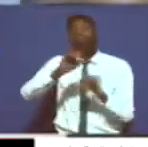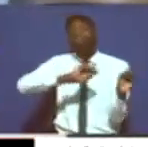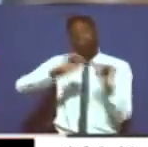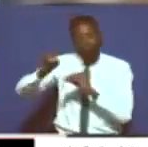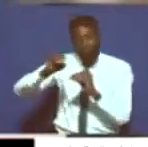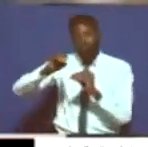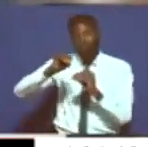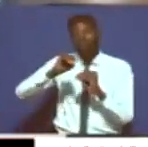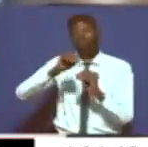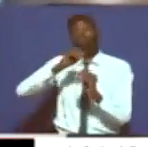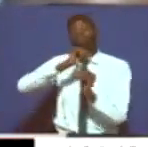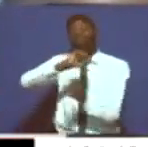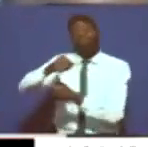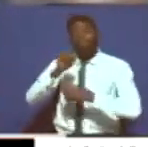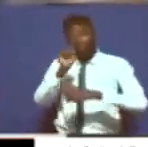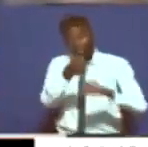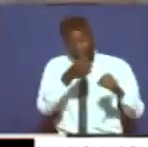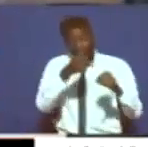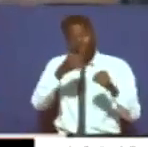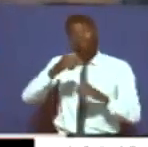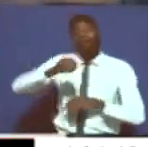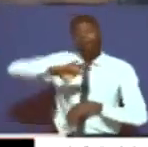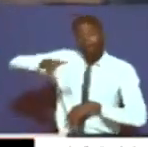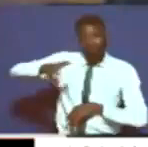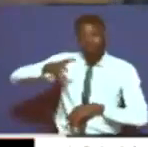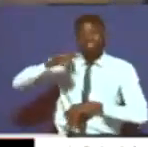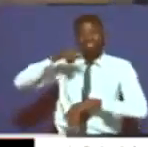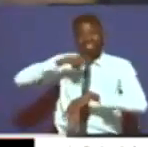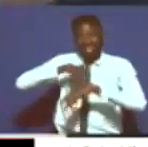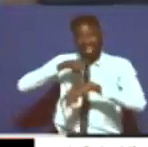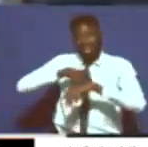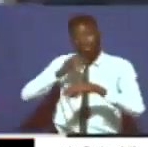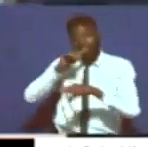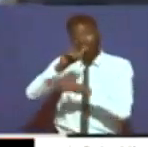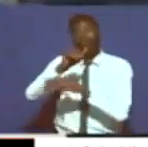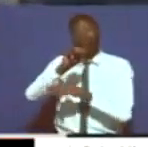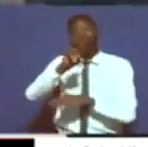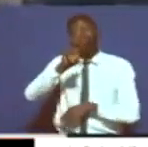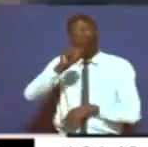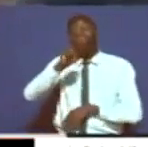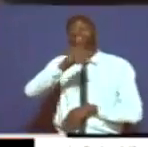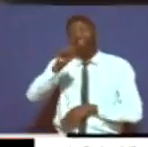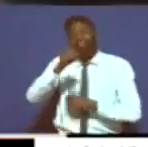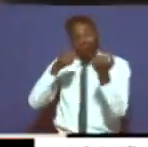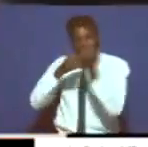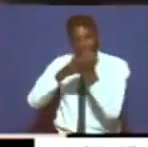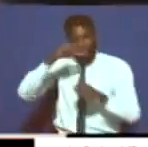as they launch the gubernatorial bid for Gladys Wanga. Back to you, Jackie Wambiru.